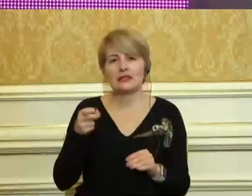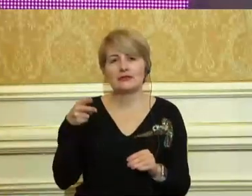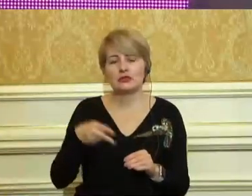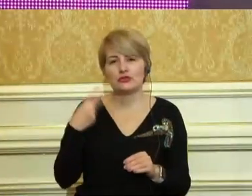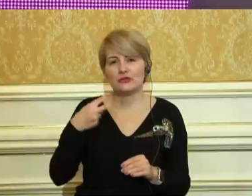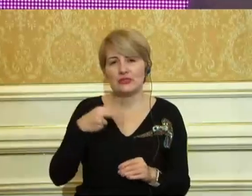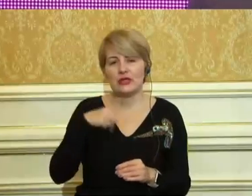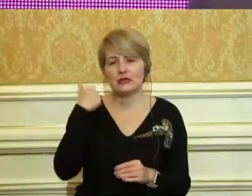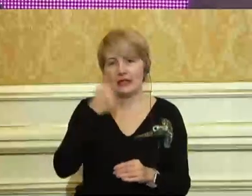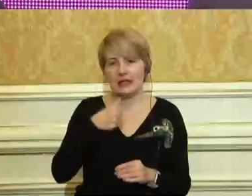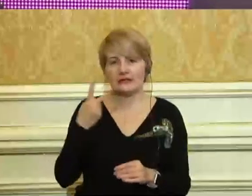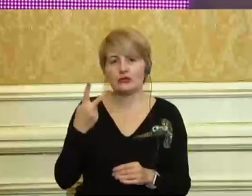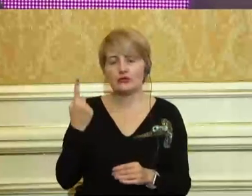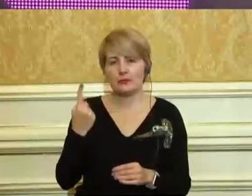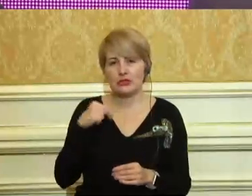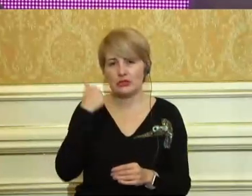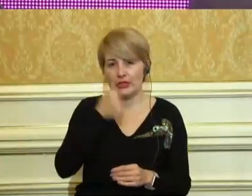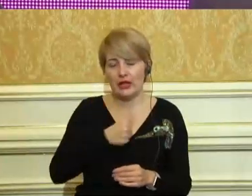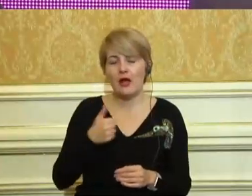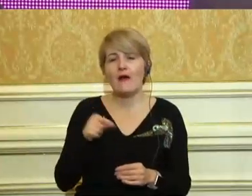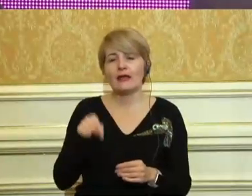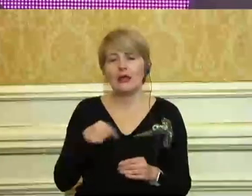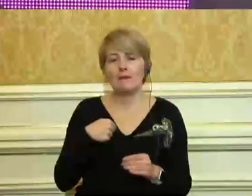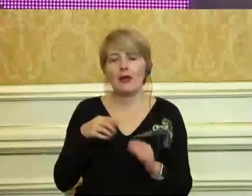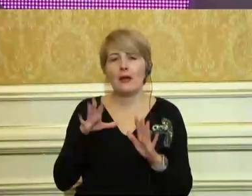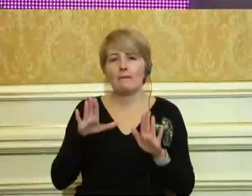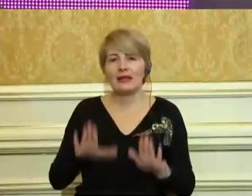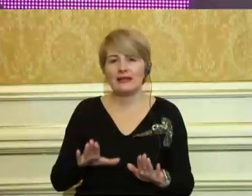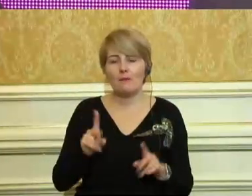for the year 2021, and we will